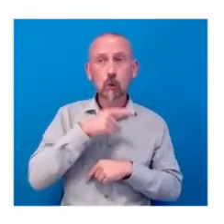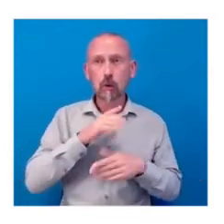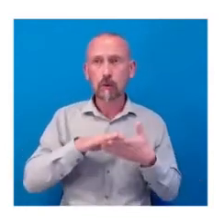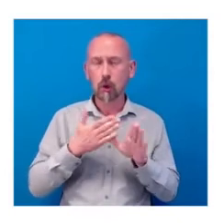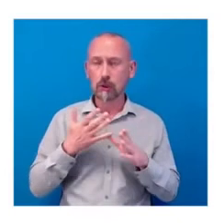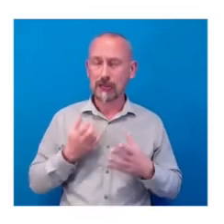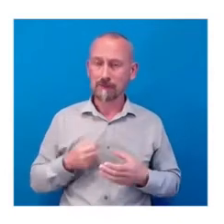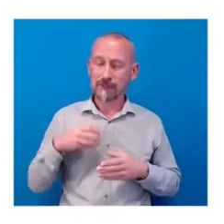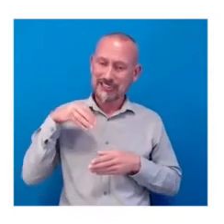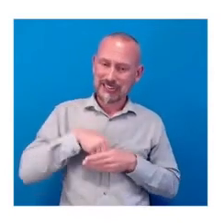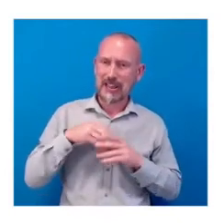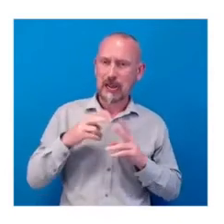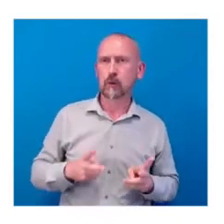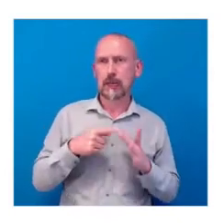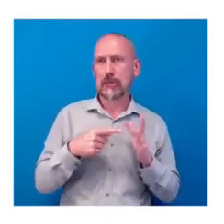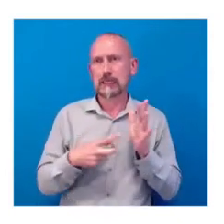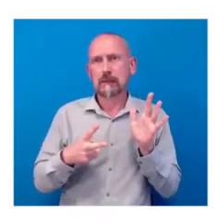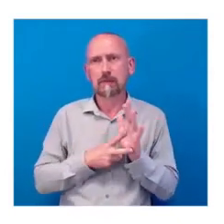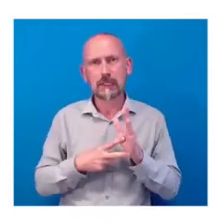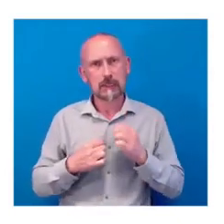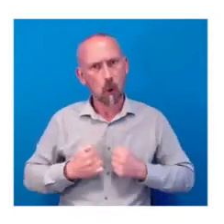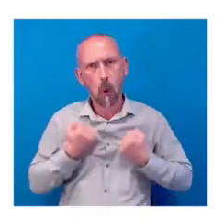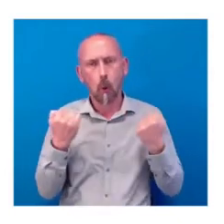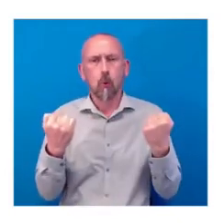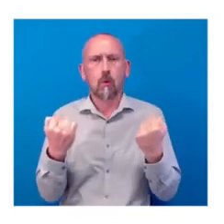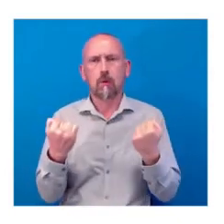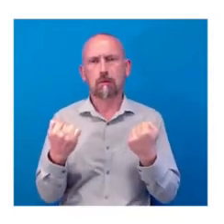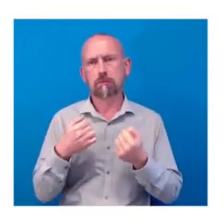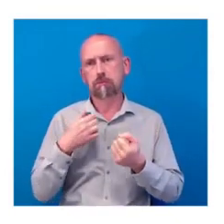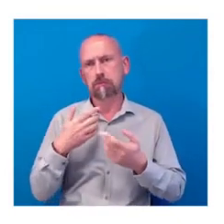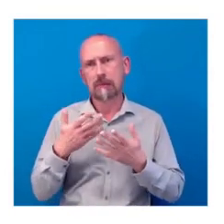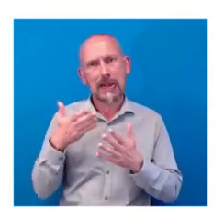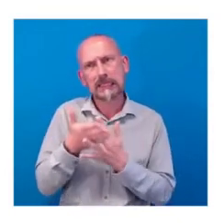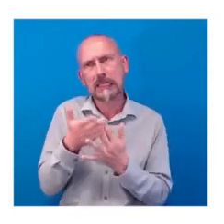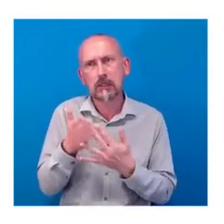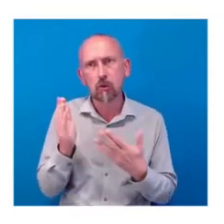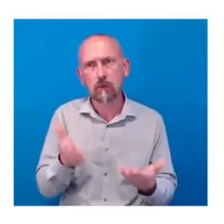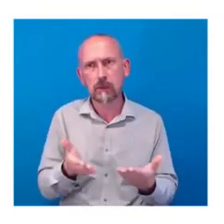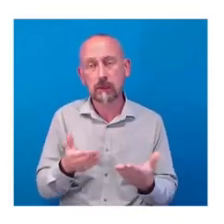ITV. And we've been a part of ITV for nearly a year now.